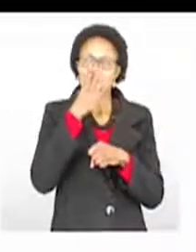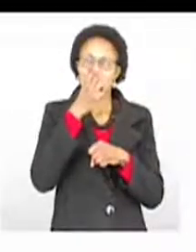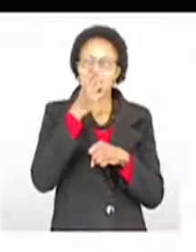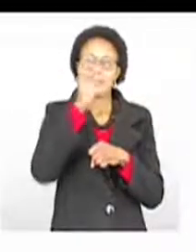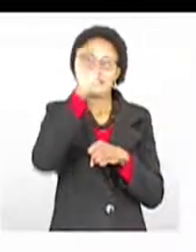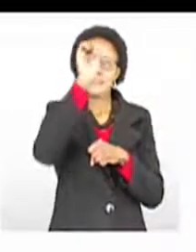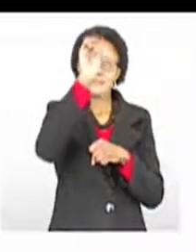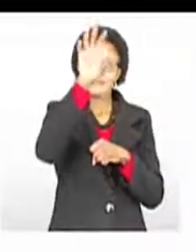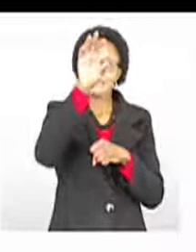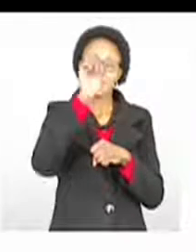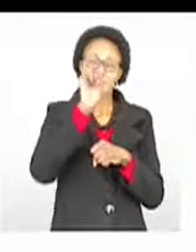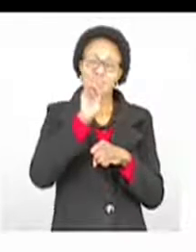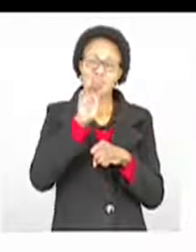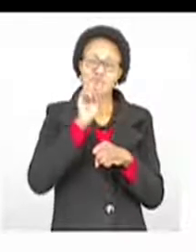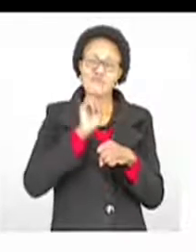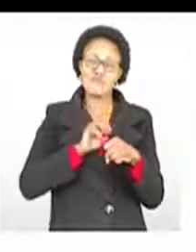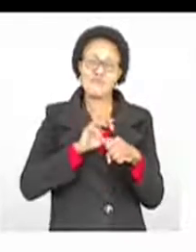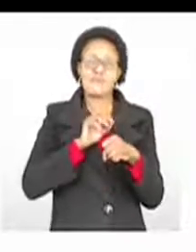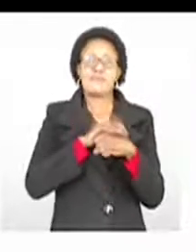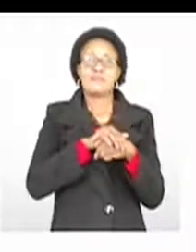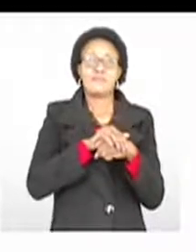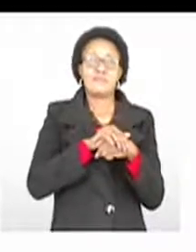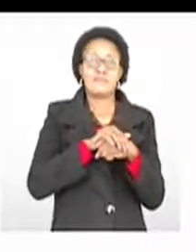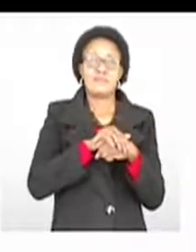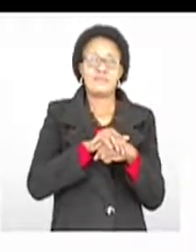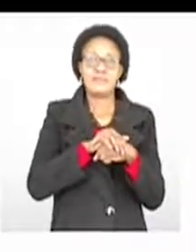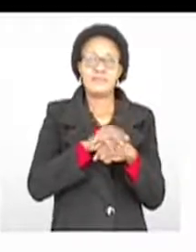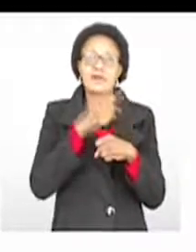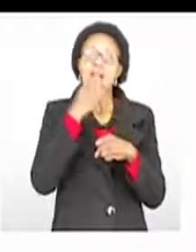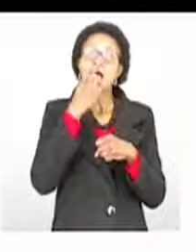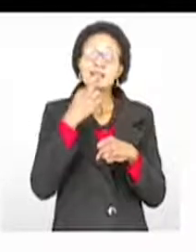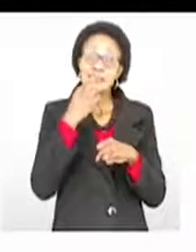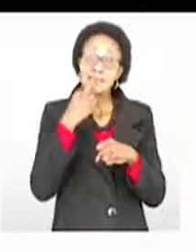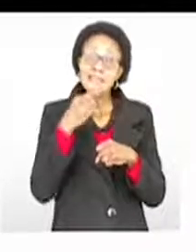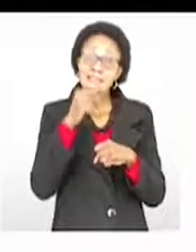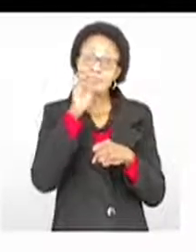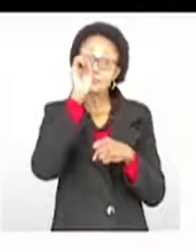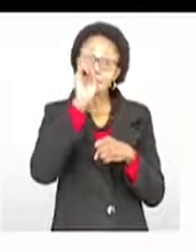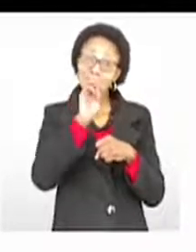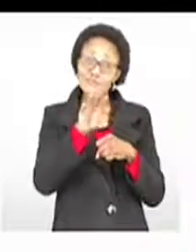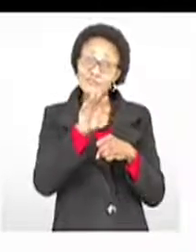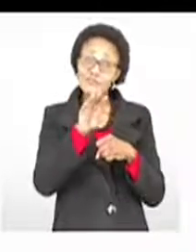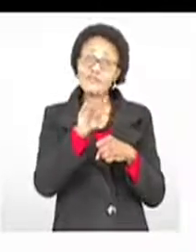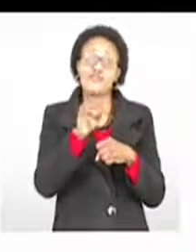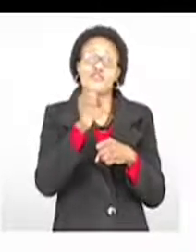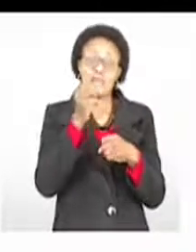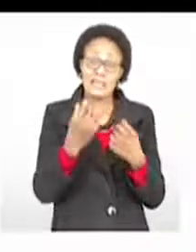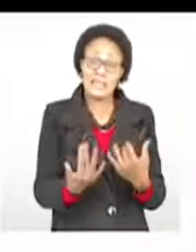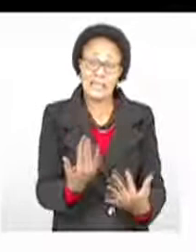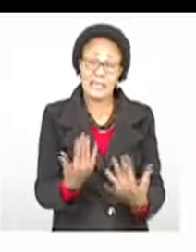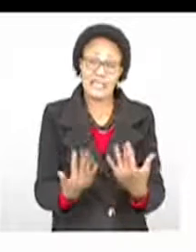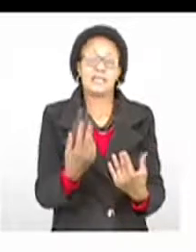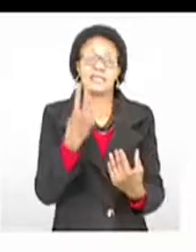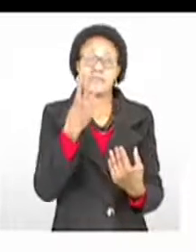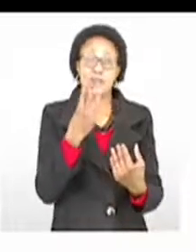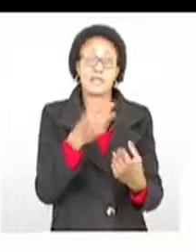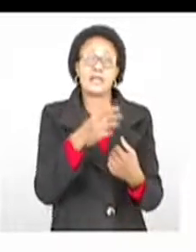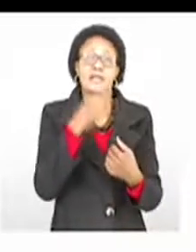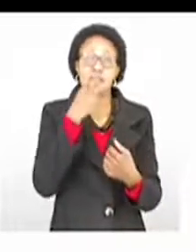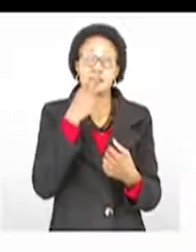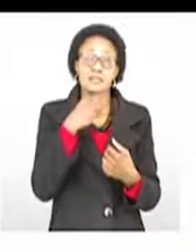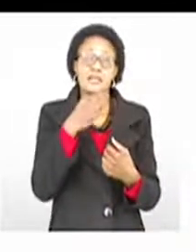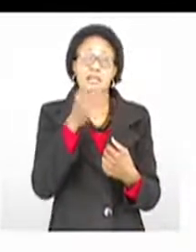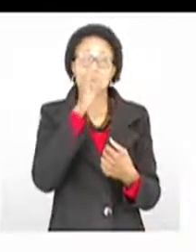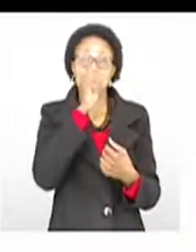light there for red, a traffic light for orange, and a traffic light for green. So I'd like